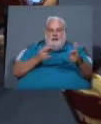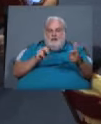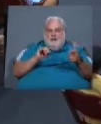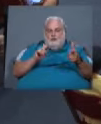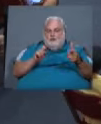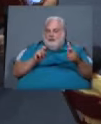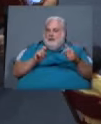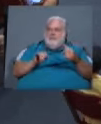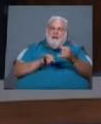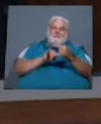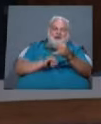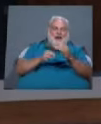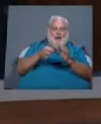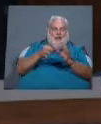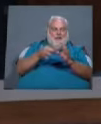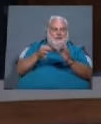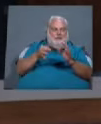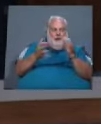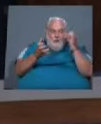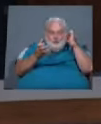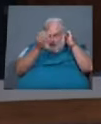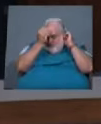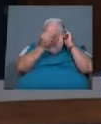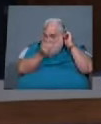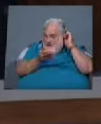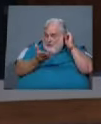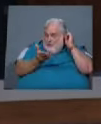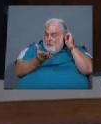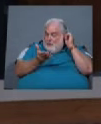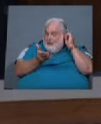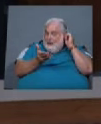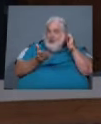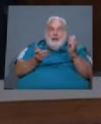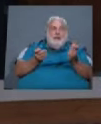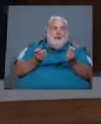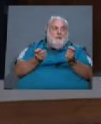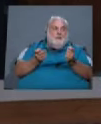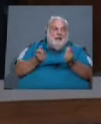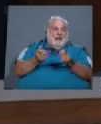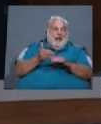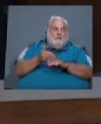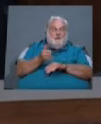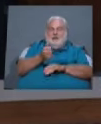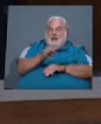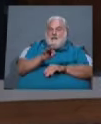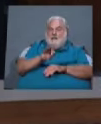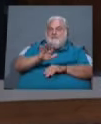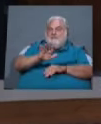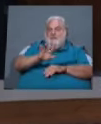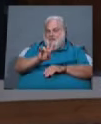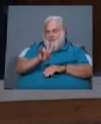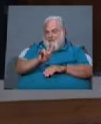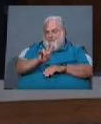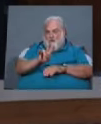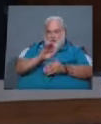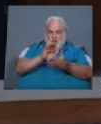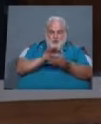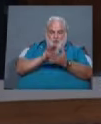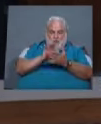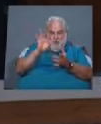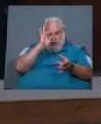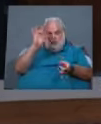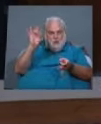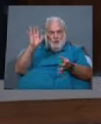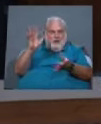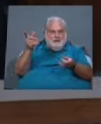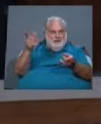will be my final. I just want to tell you that immediately after the 1957 school crisis,